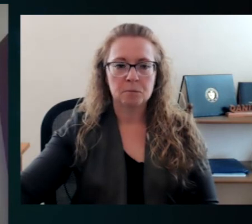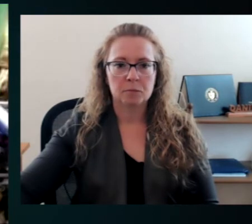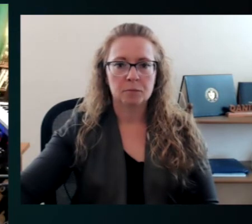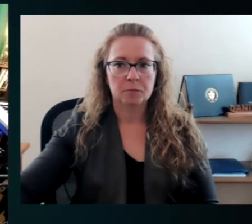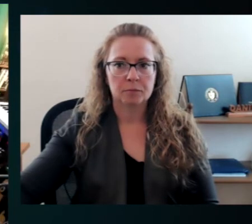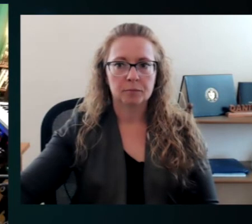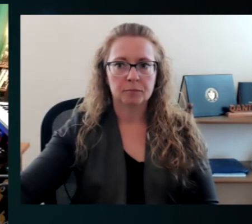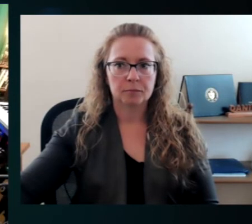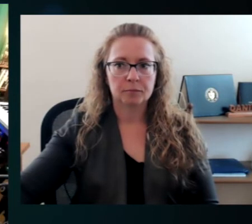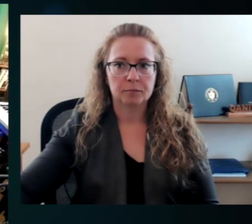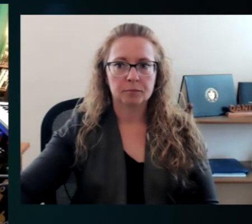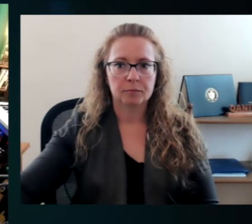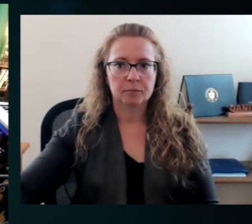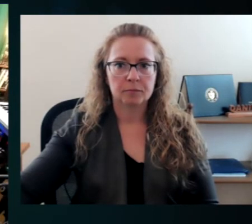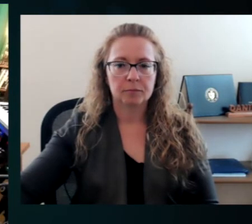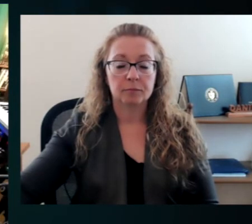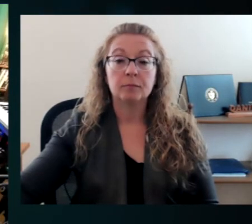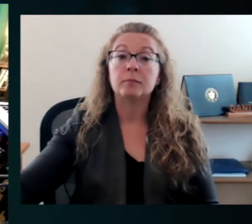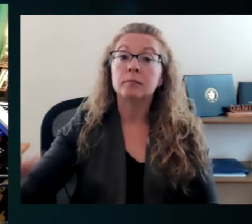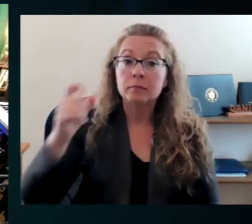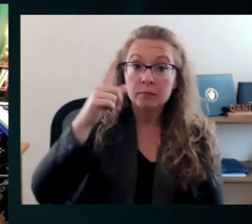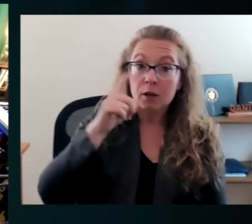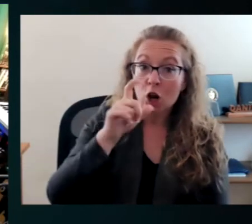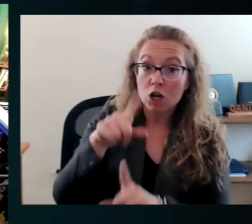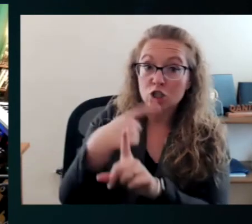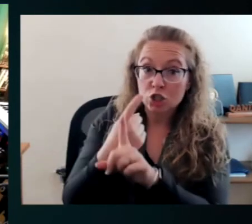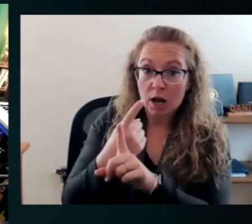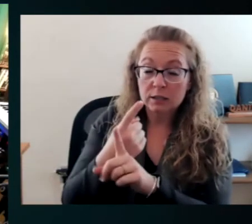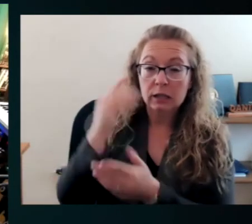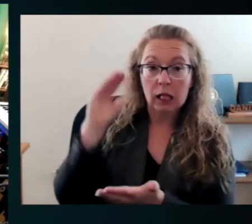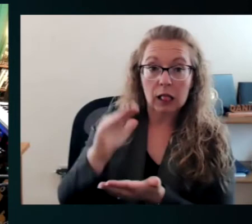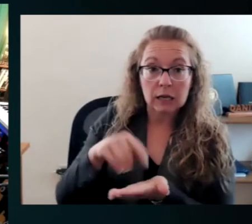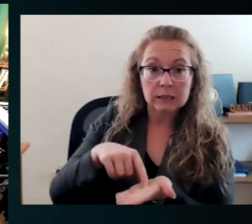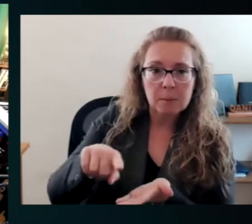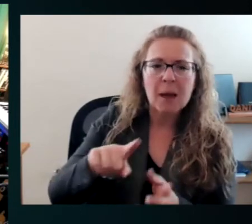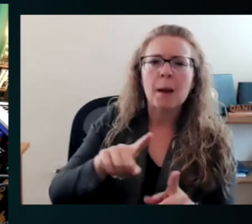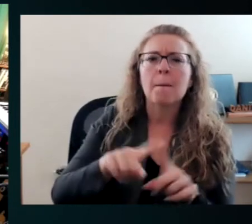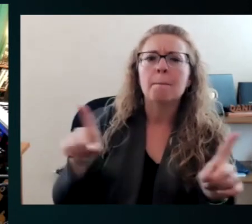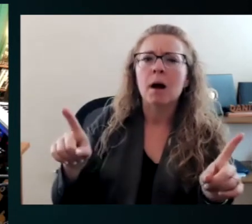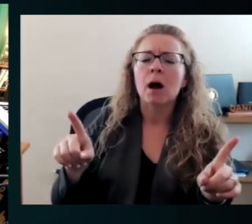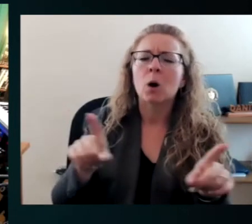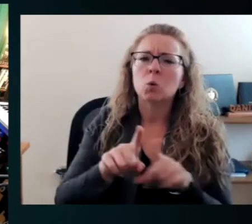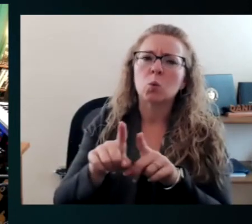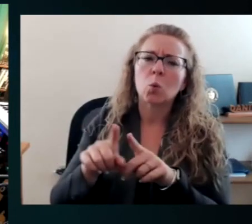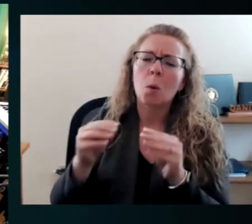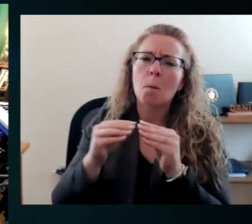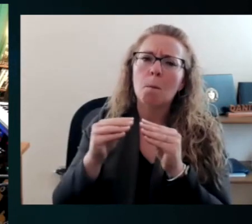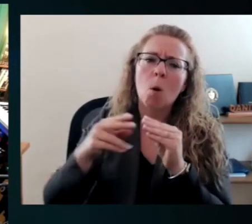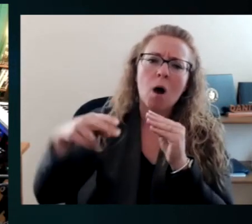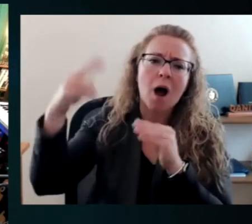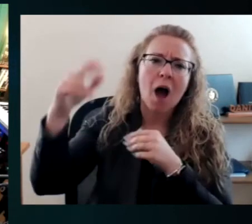And not just at lower rates of compensation, but also under greater threat of precarity.